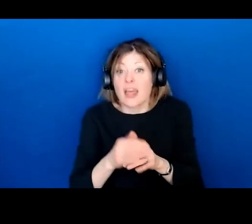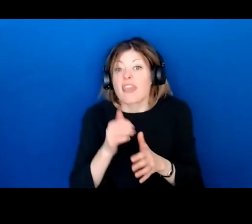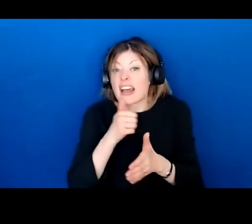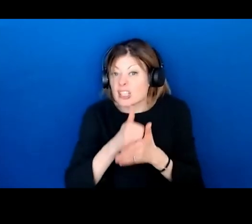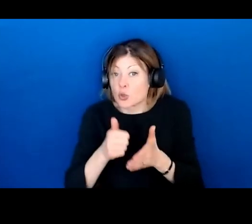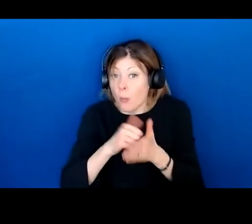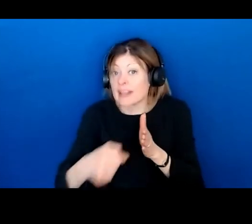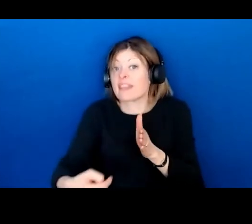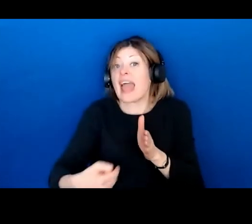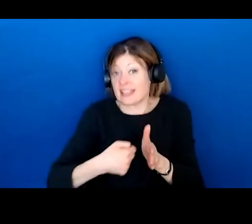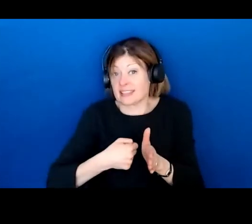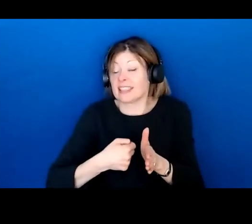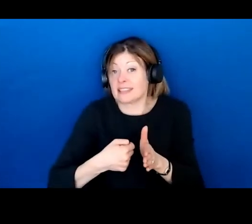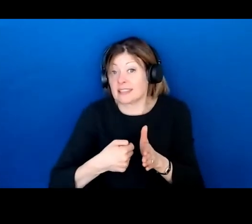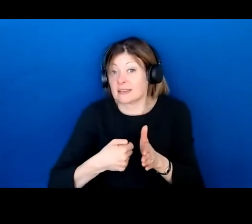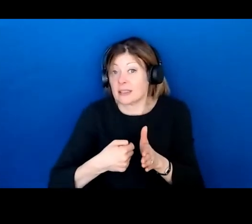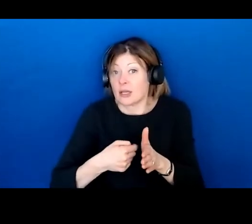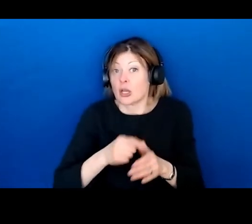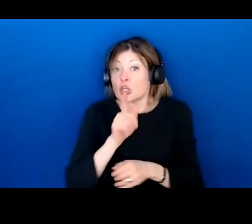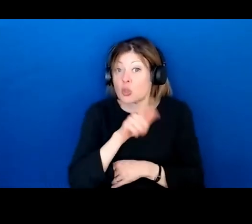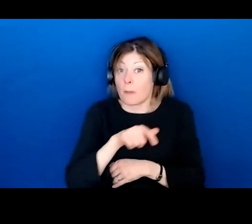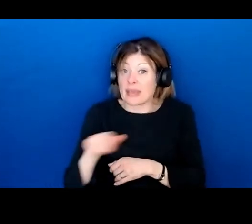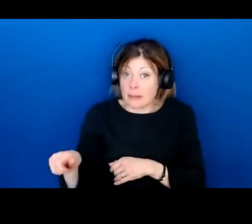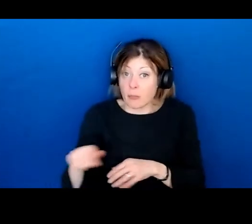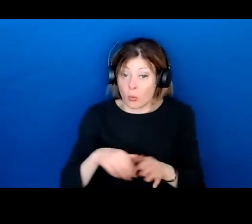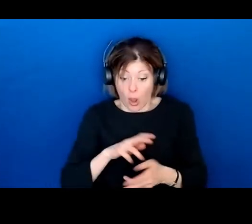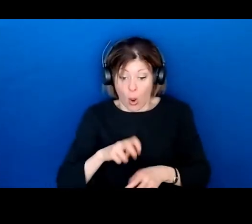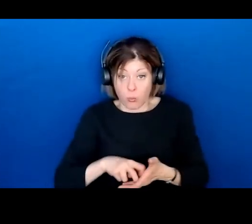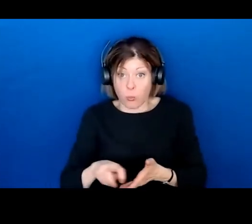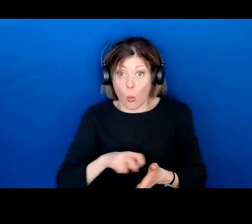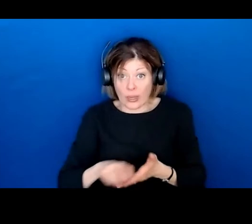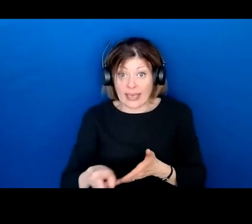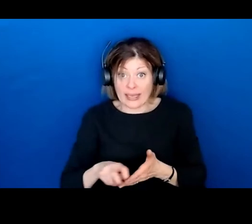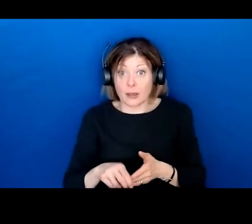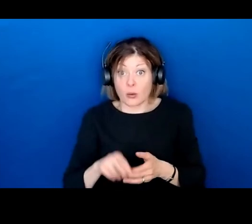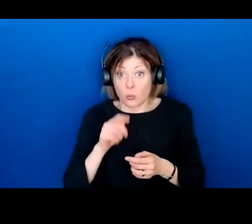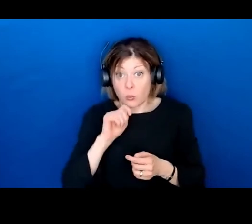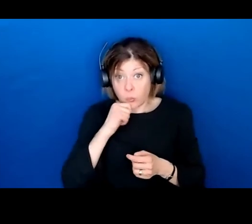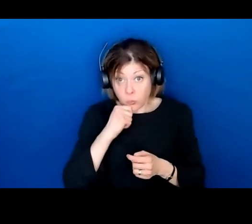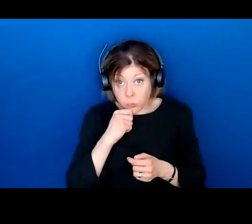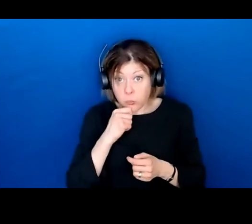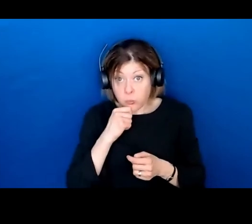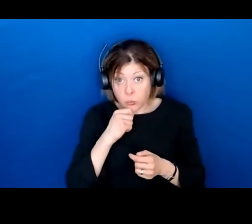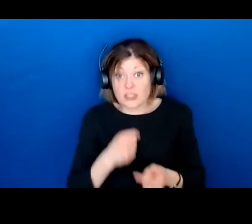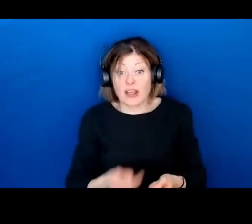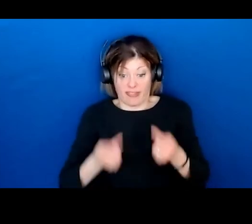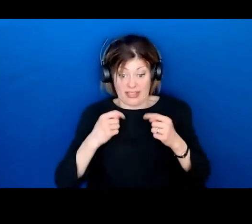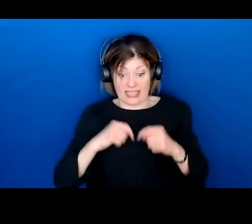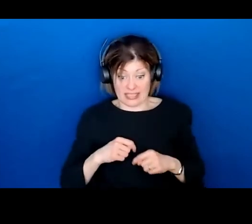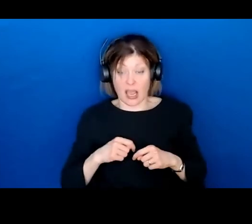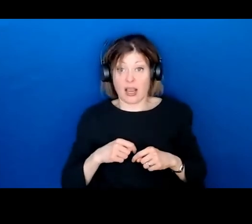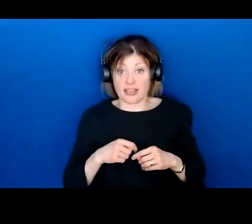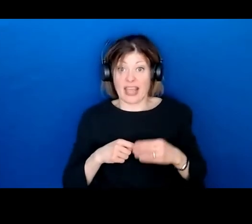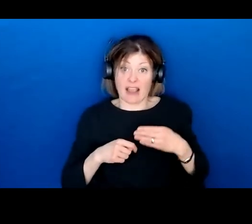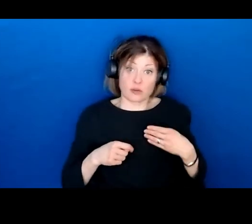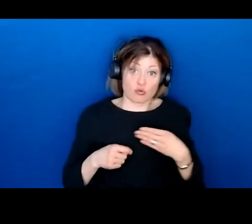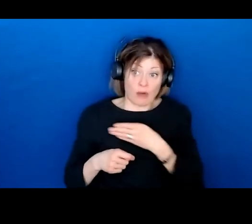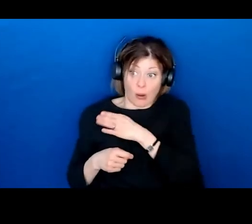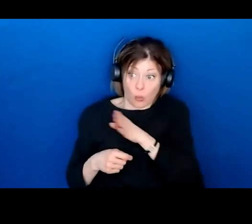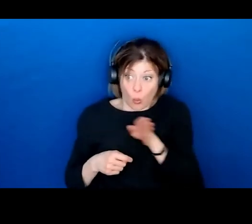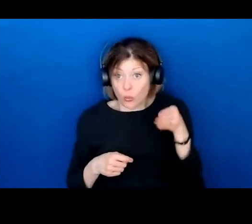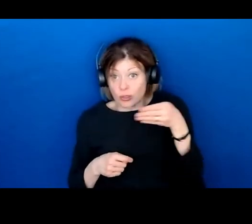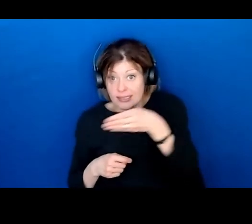So people on foot would enter from the other end, and they go round corners down a very narrow